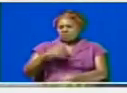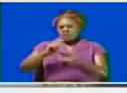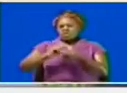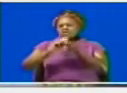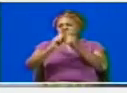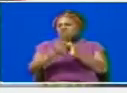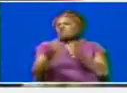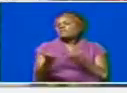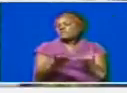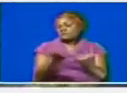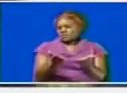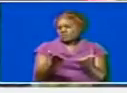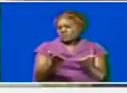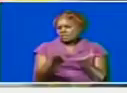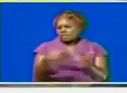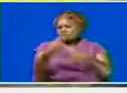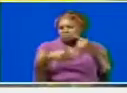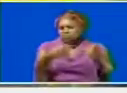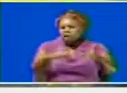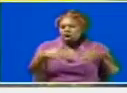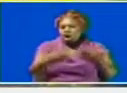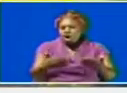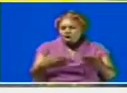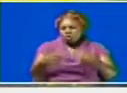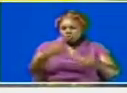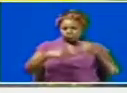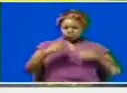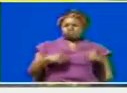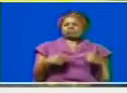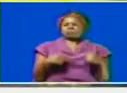in the service have been a matter of moving ahead or a case of one